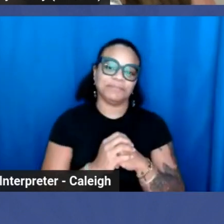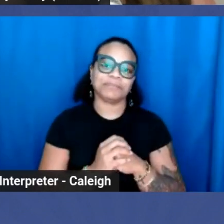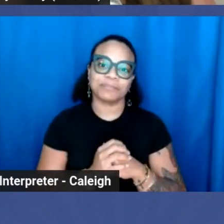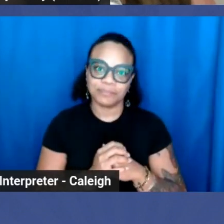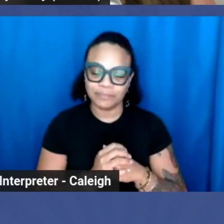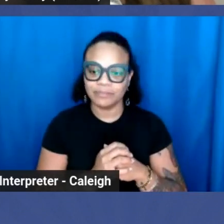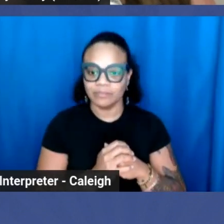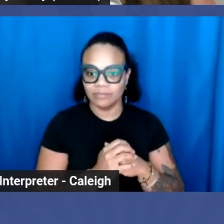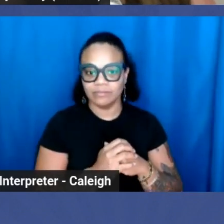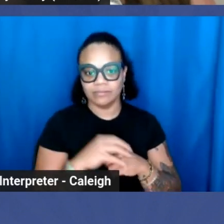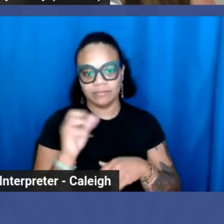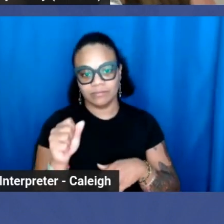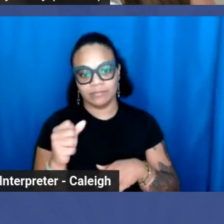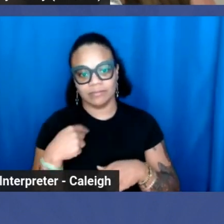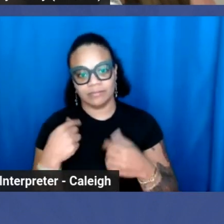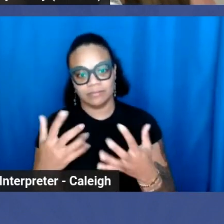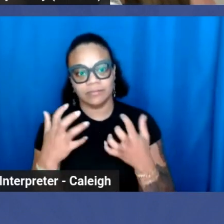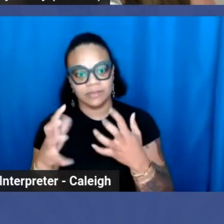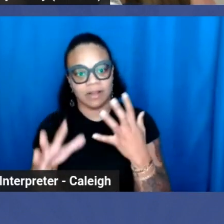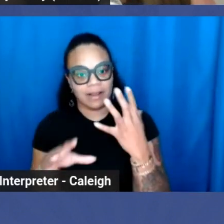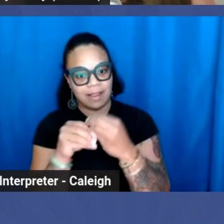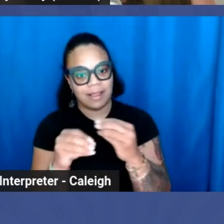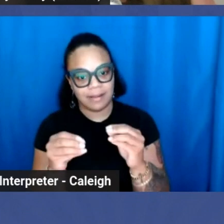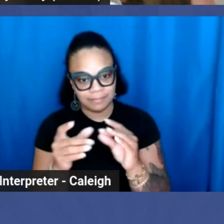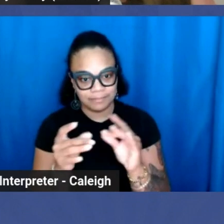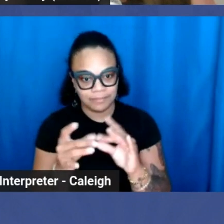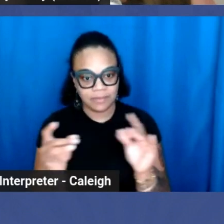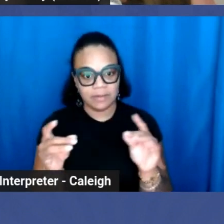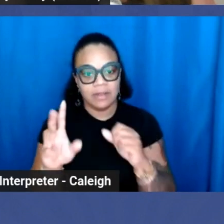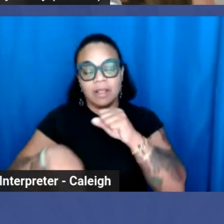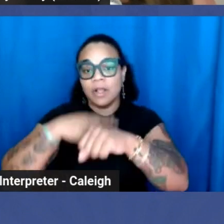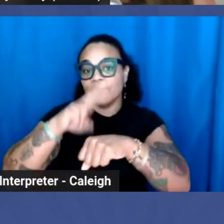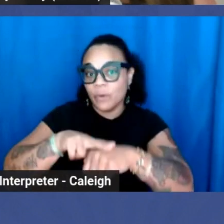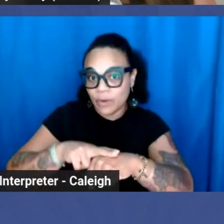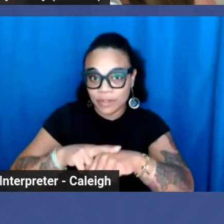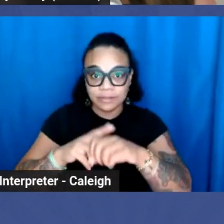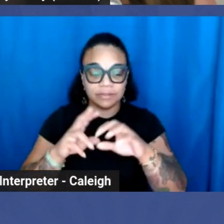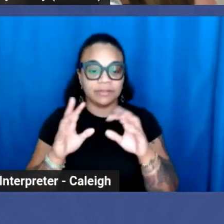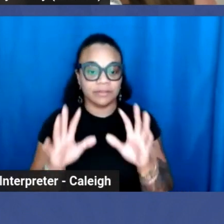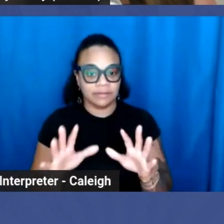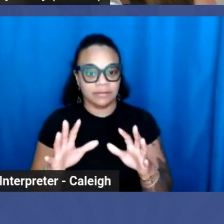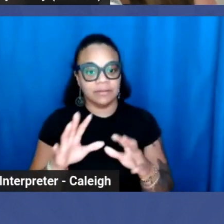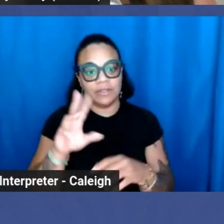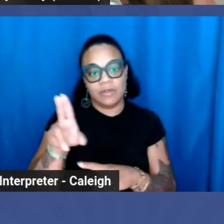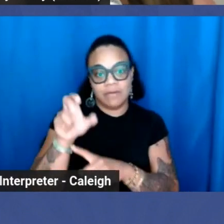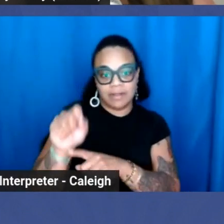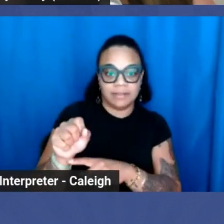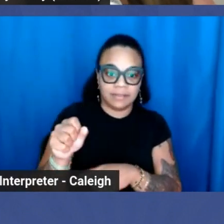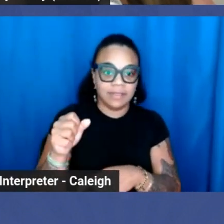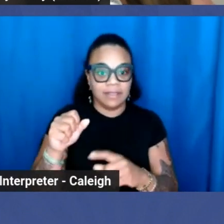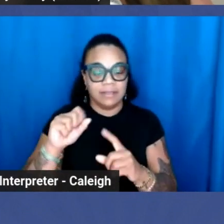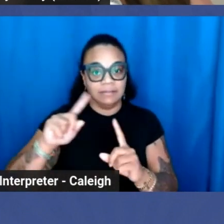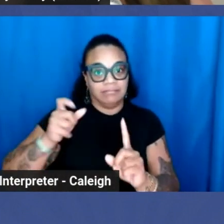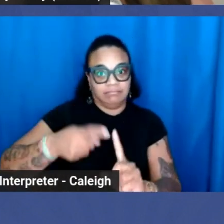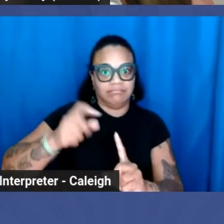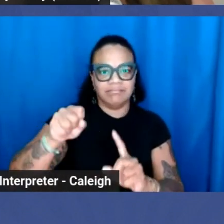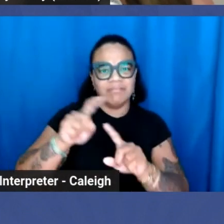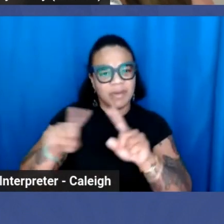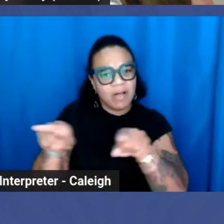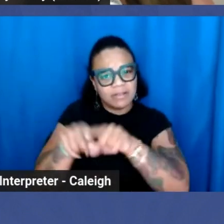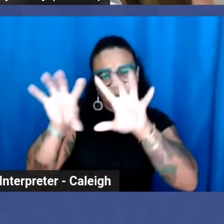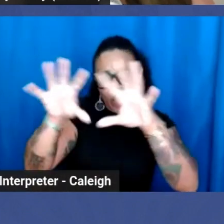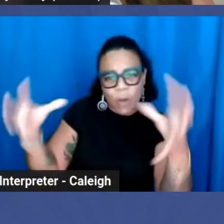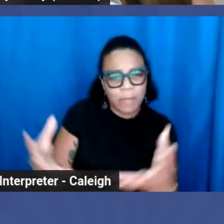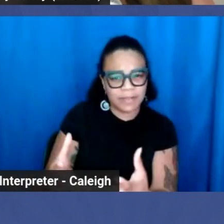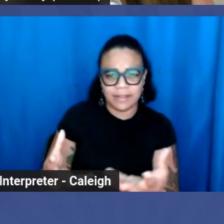Yeah, and I would like to add to that the fact that, of course, no, we target the United States, but also globally. But the